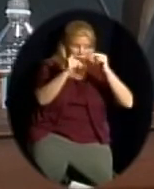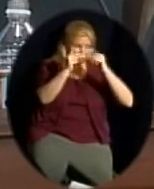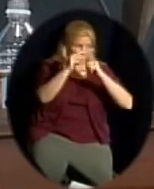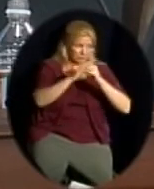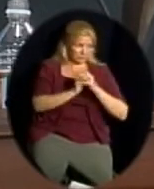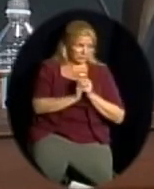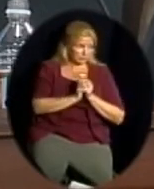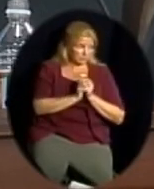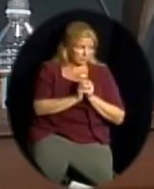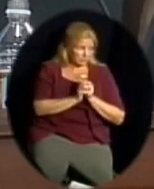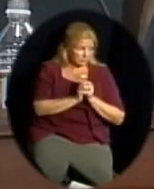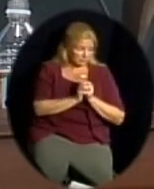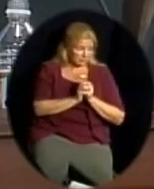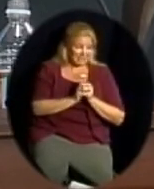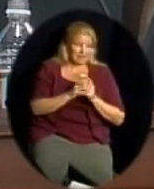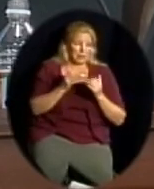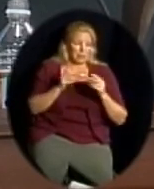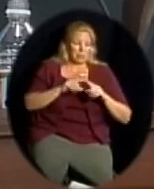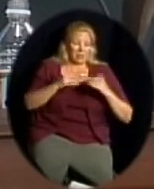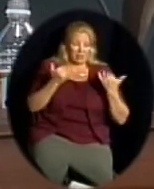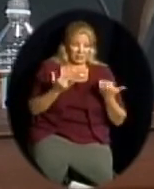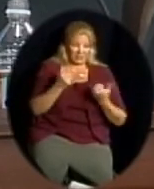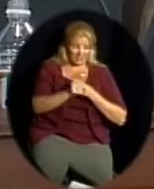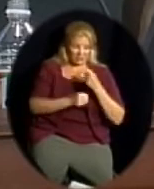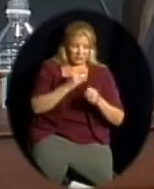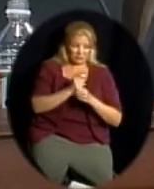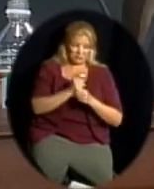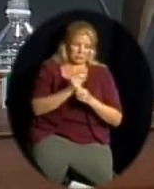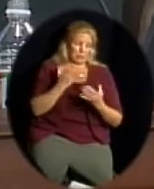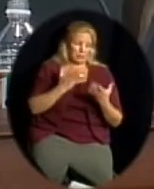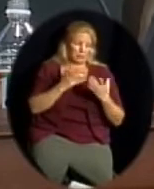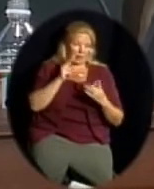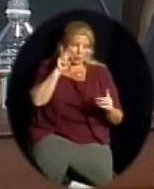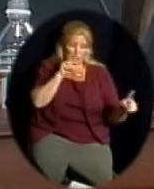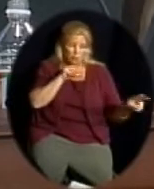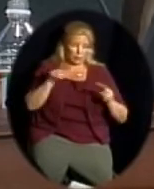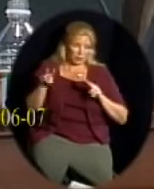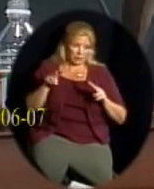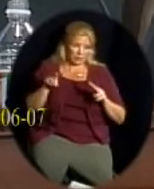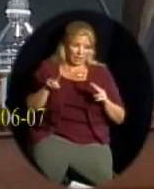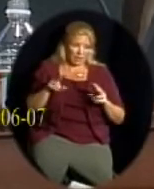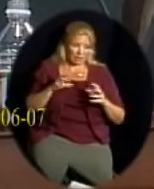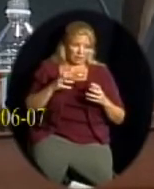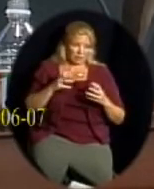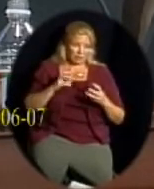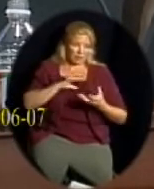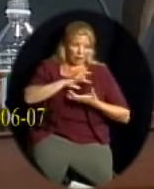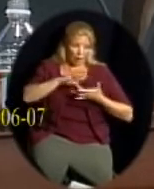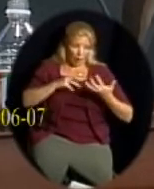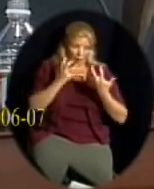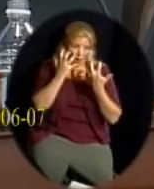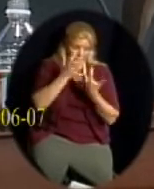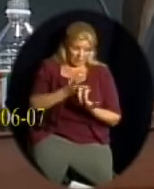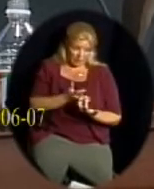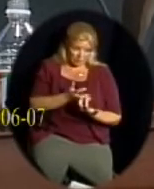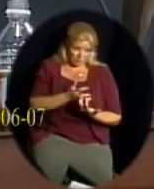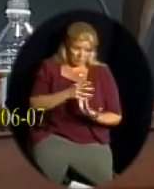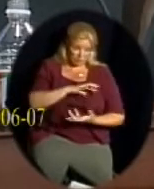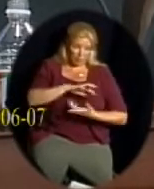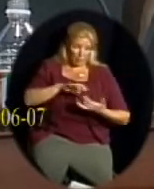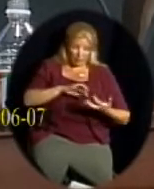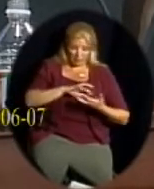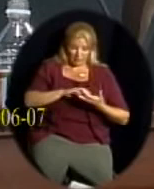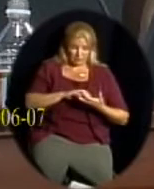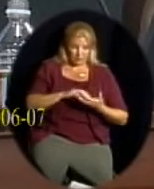of new construction and deferred maintenance. And that has the potential of, being pretty